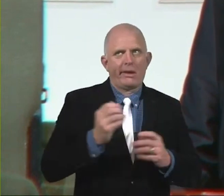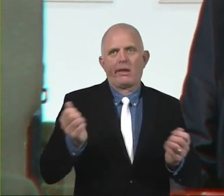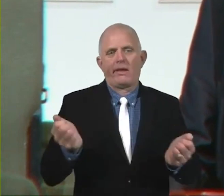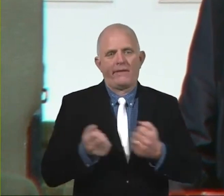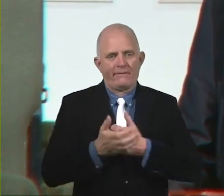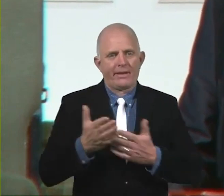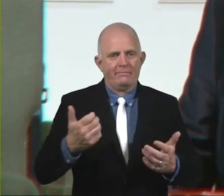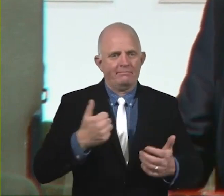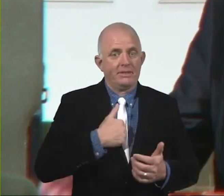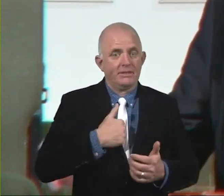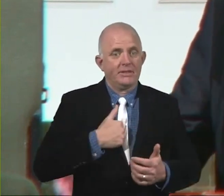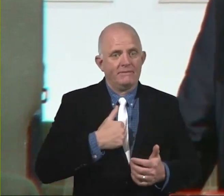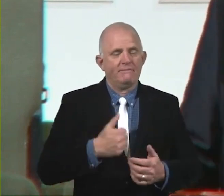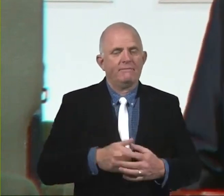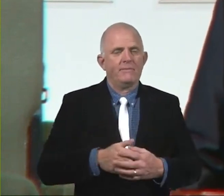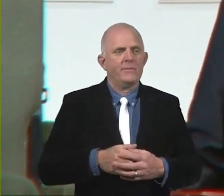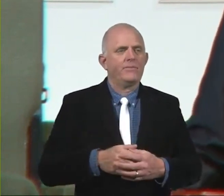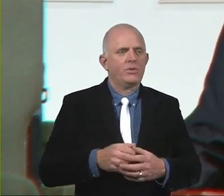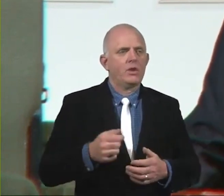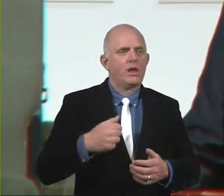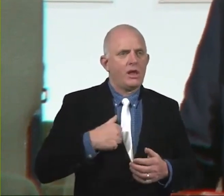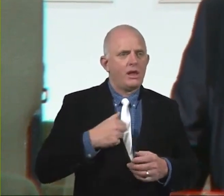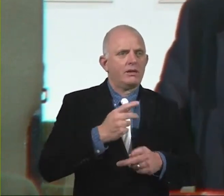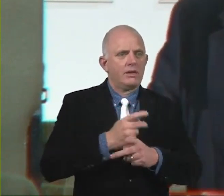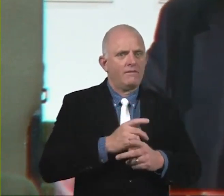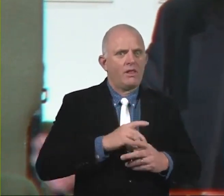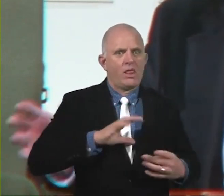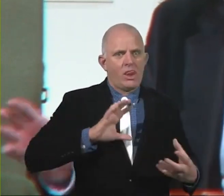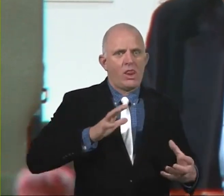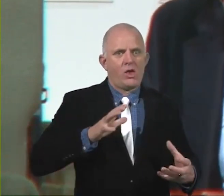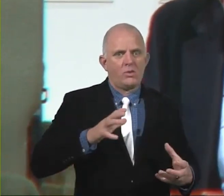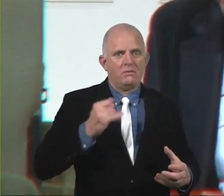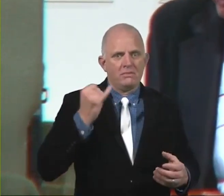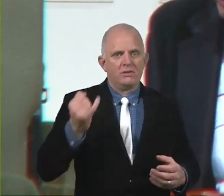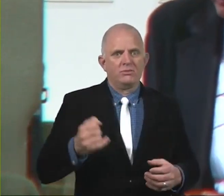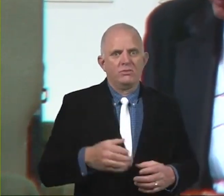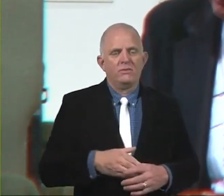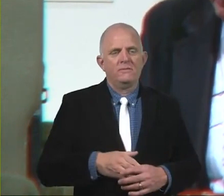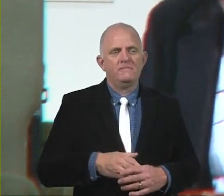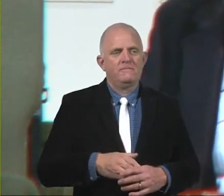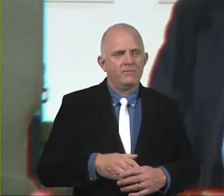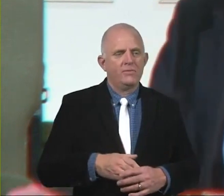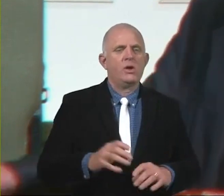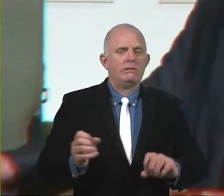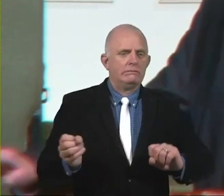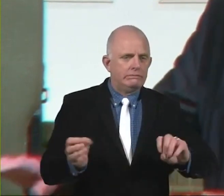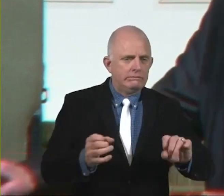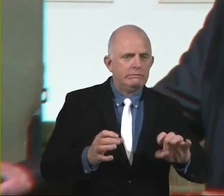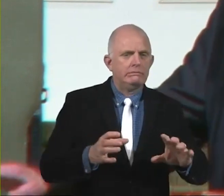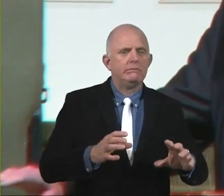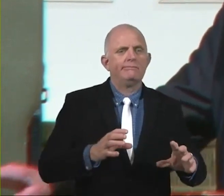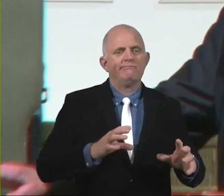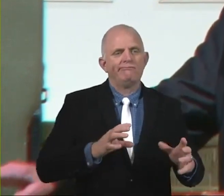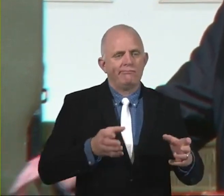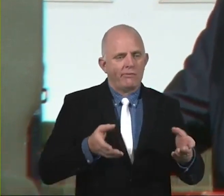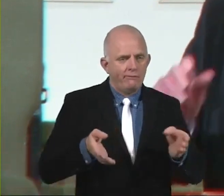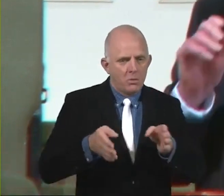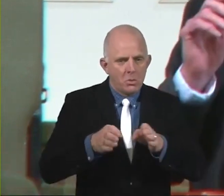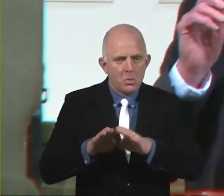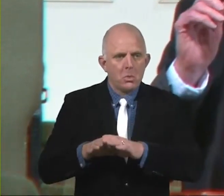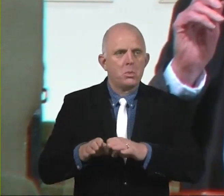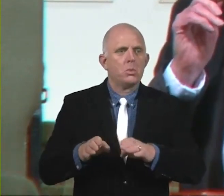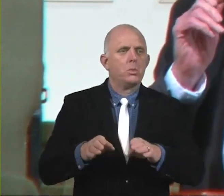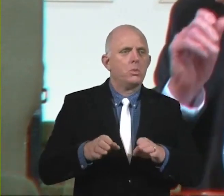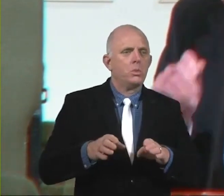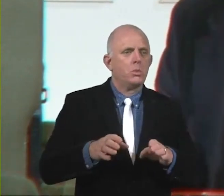and I was doing laundry. Now, I had got everything in machines, and I'd sat down on the table where you fold